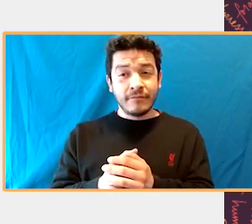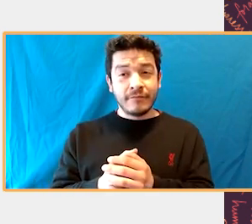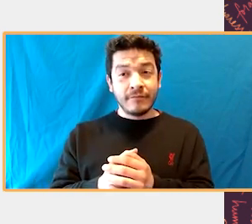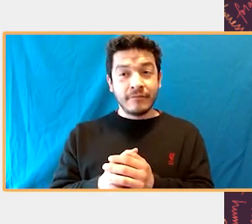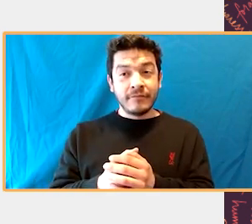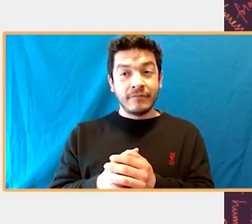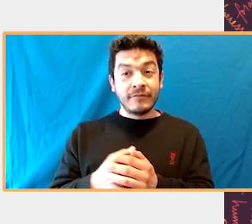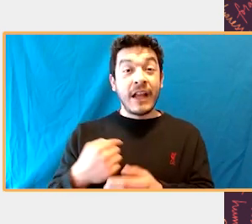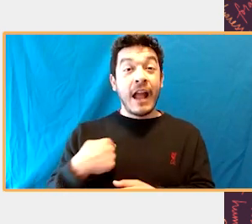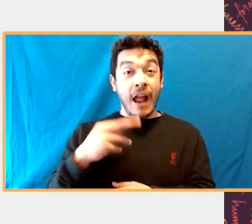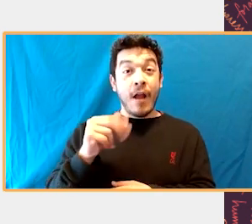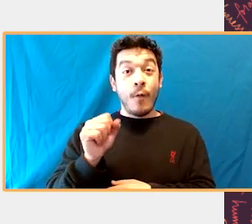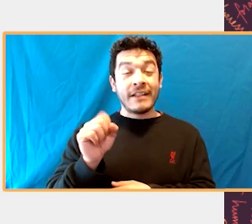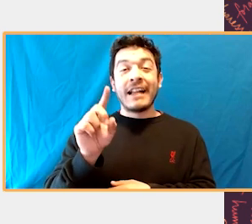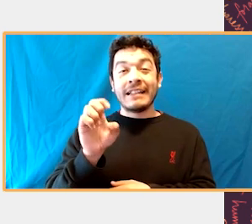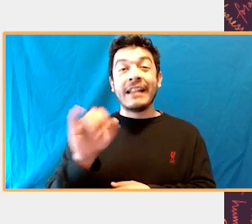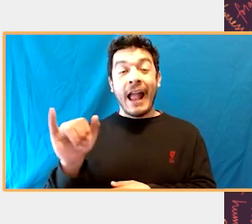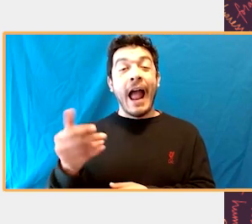I was in fact a DEI hire.